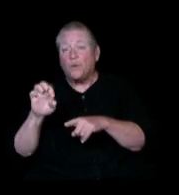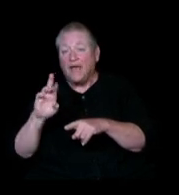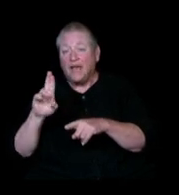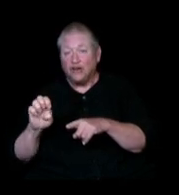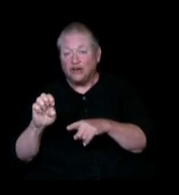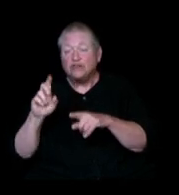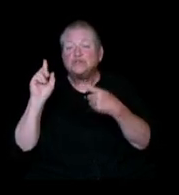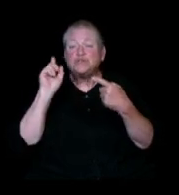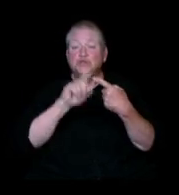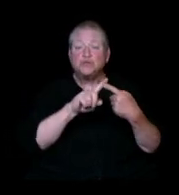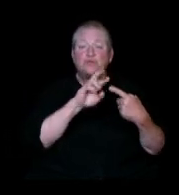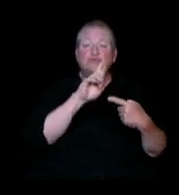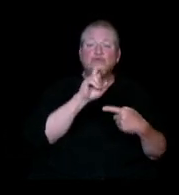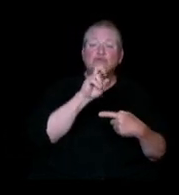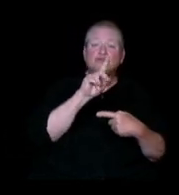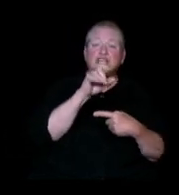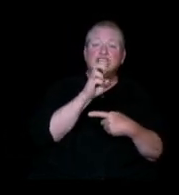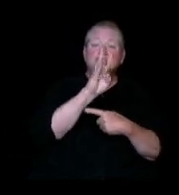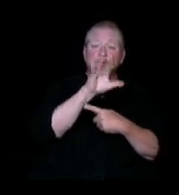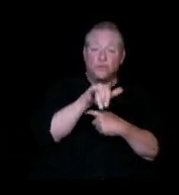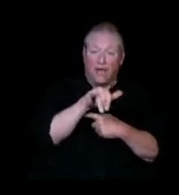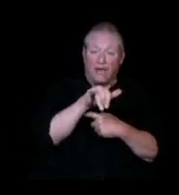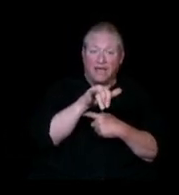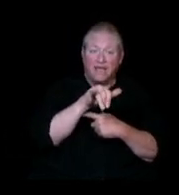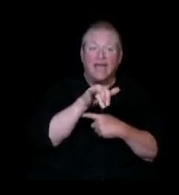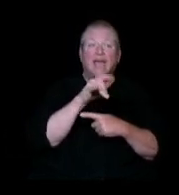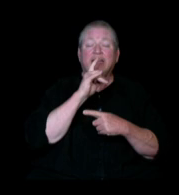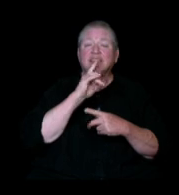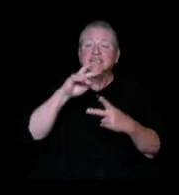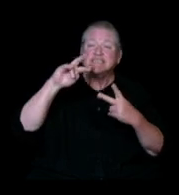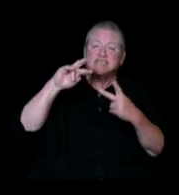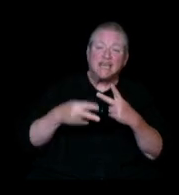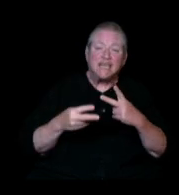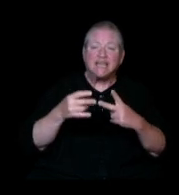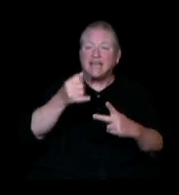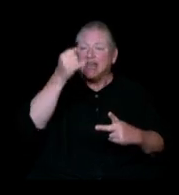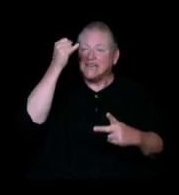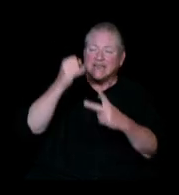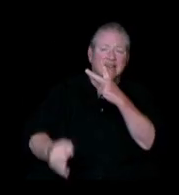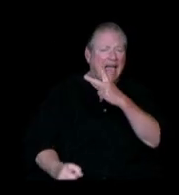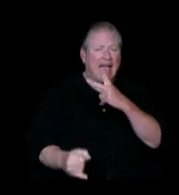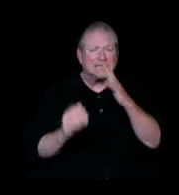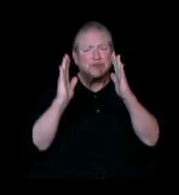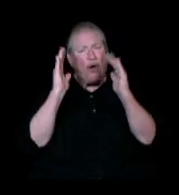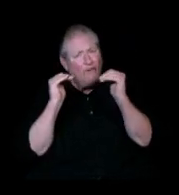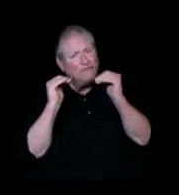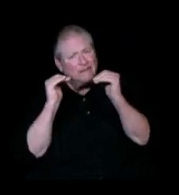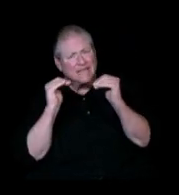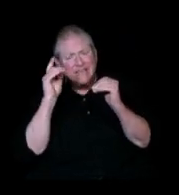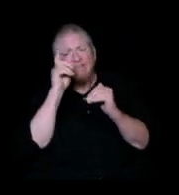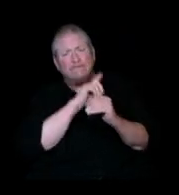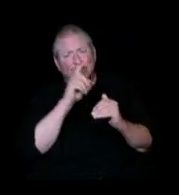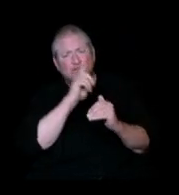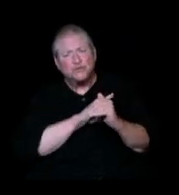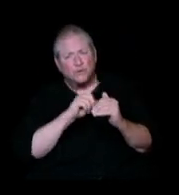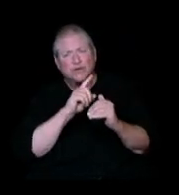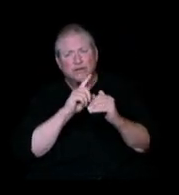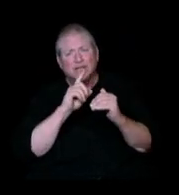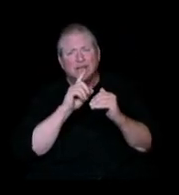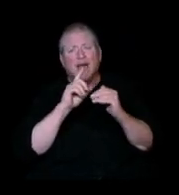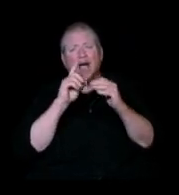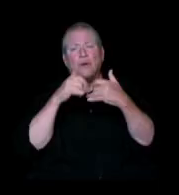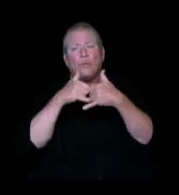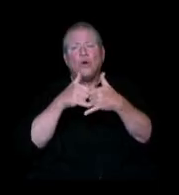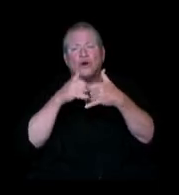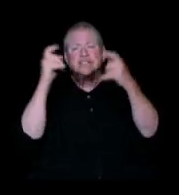Complex. All right, the second and hopefully last virtual Celebration of Excellence Awards ceremony, it's in the